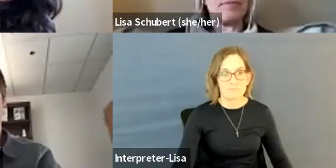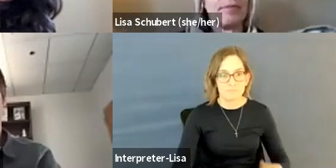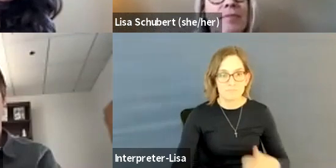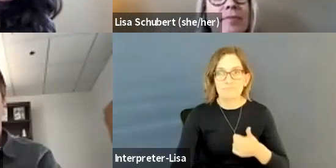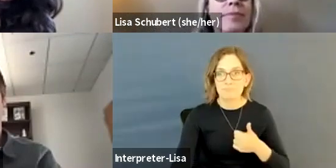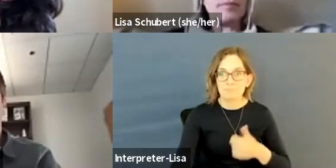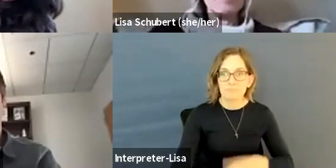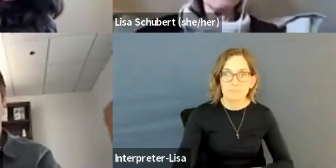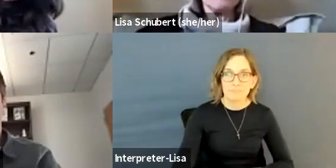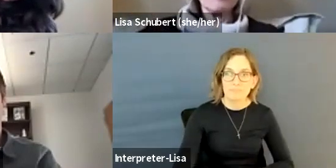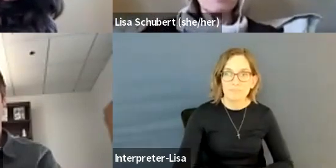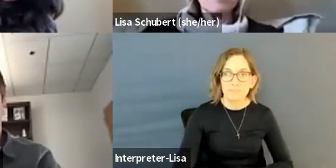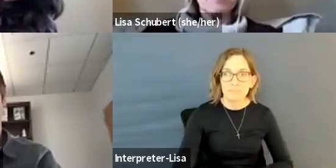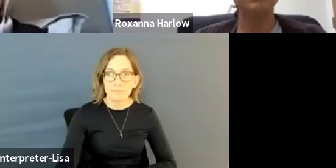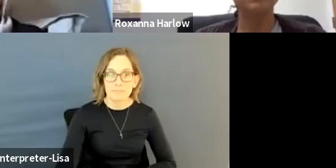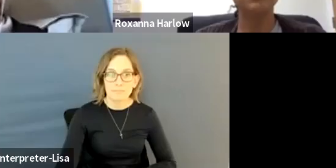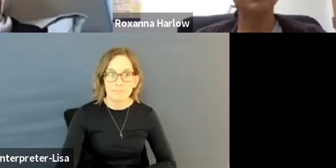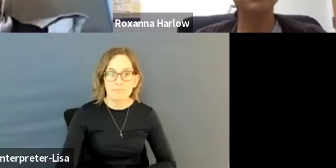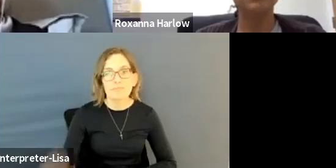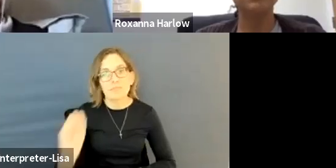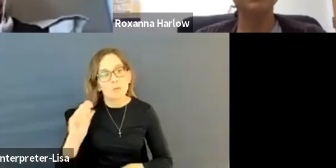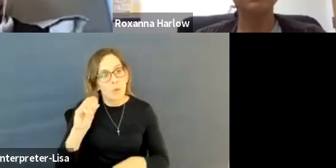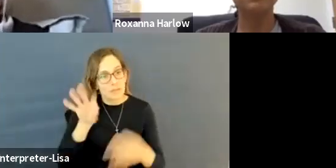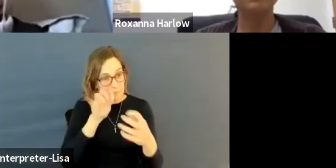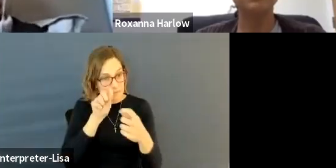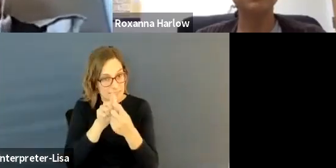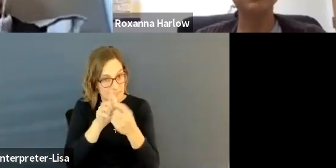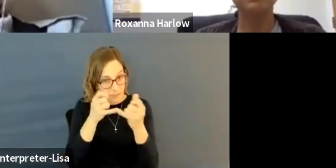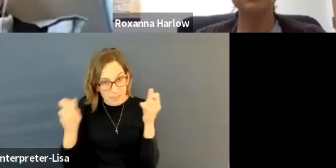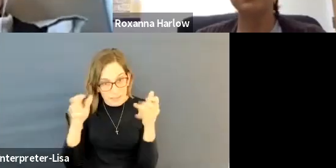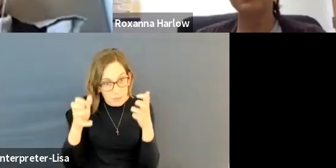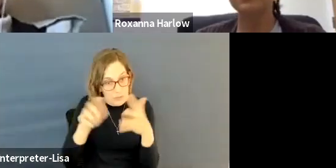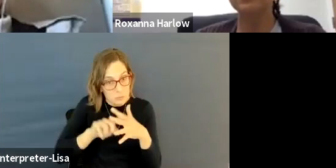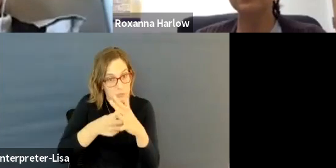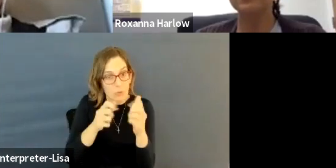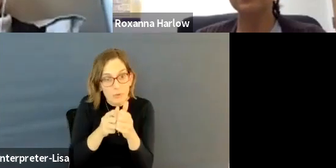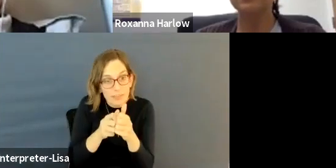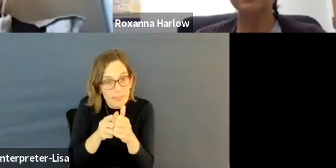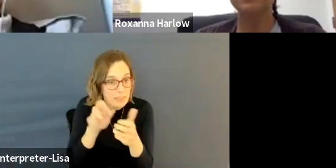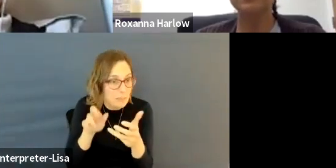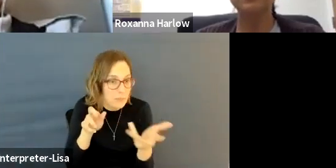with the actors. So is there a particular line that you want to address?